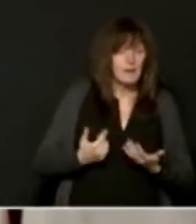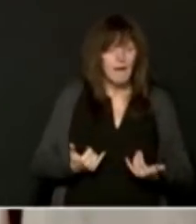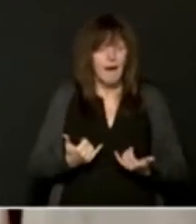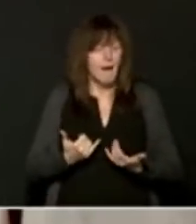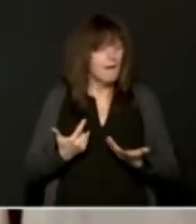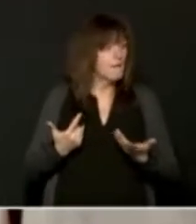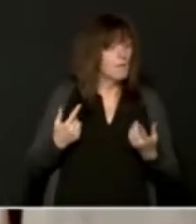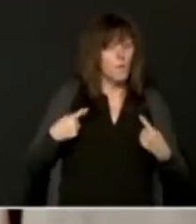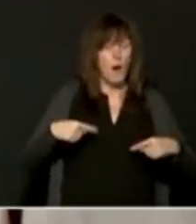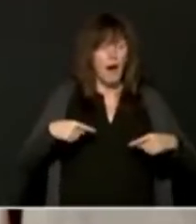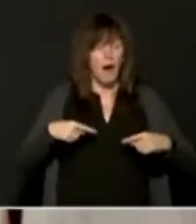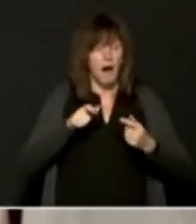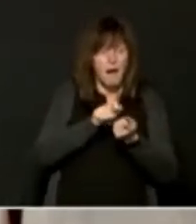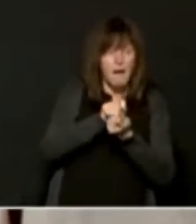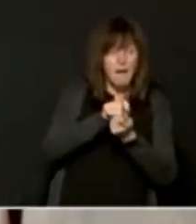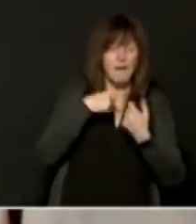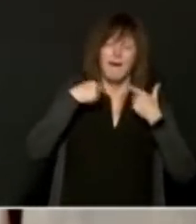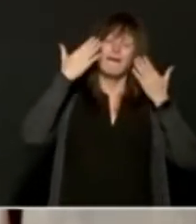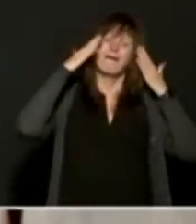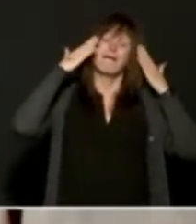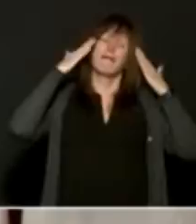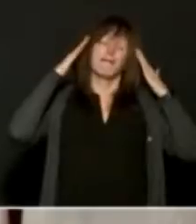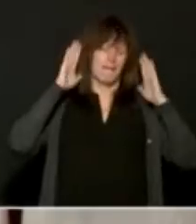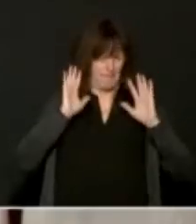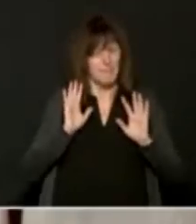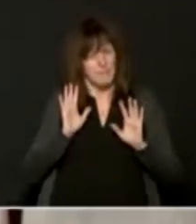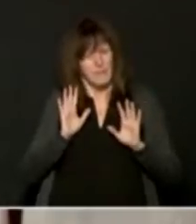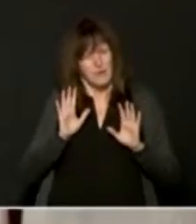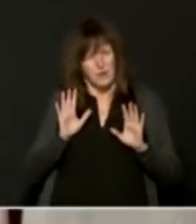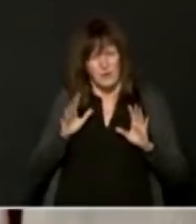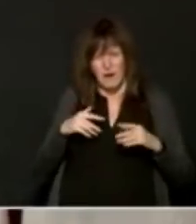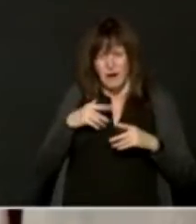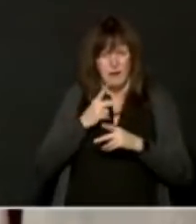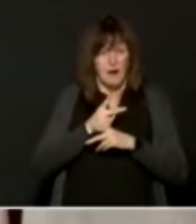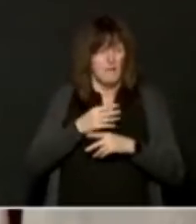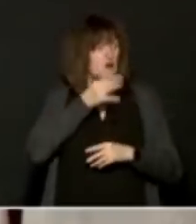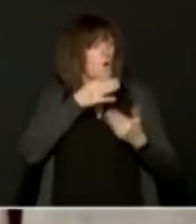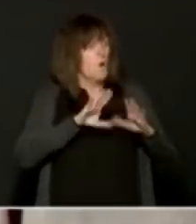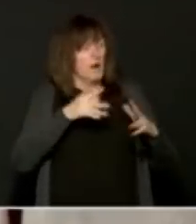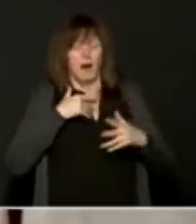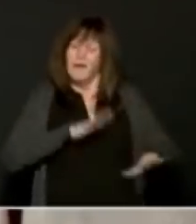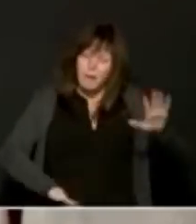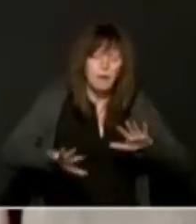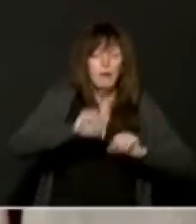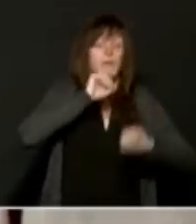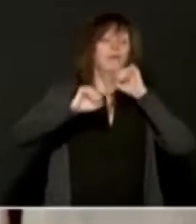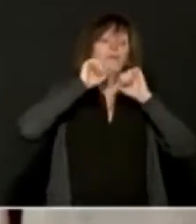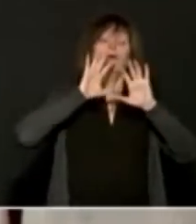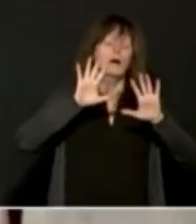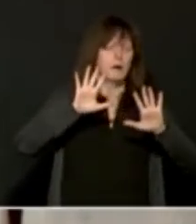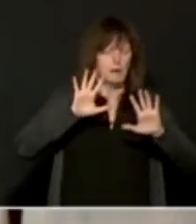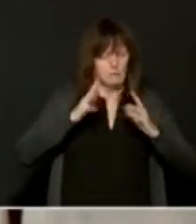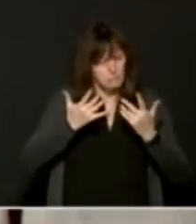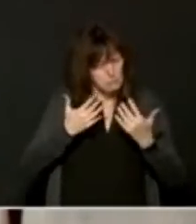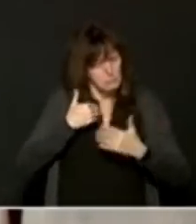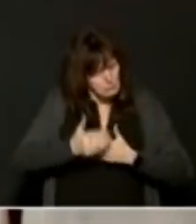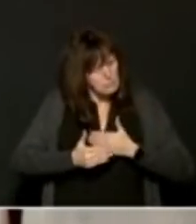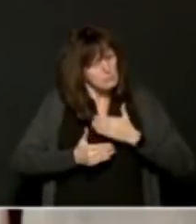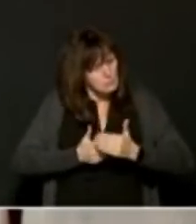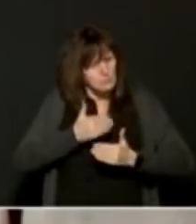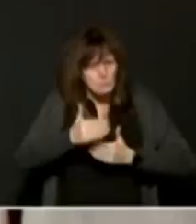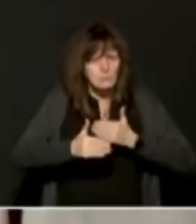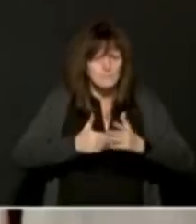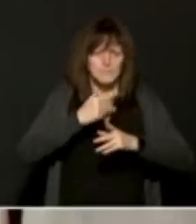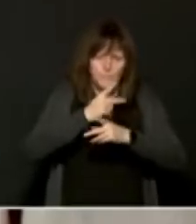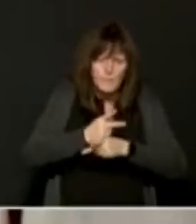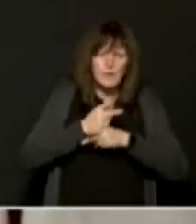to be careful. We don't want to open too soon and then close immediately after. But on the other hand, we're very cognizant of the severe negative